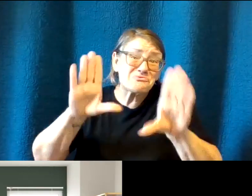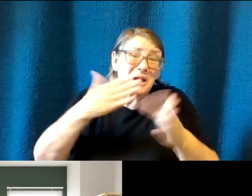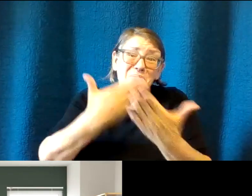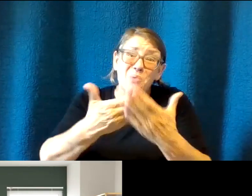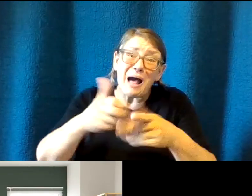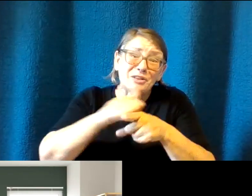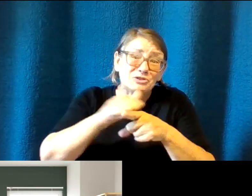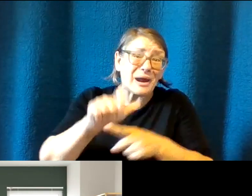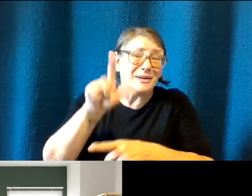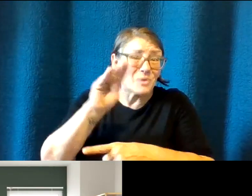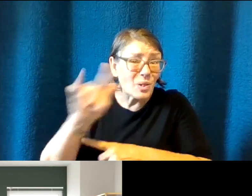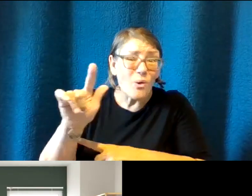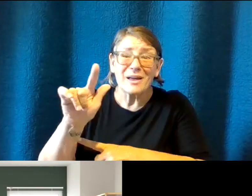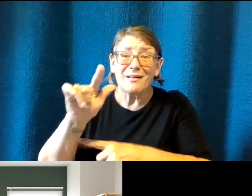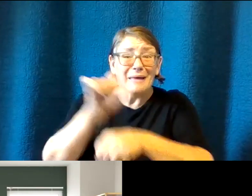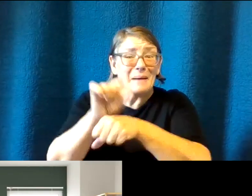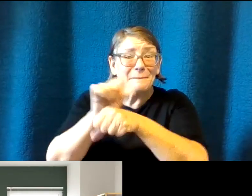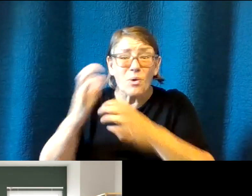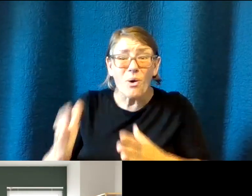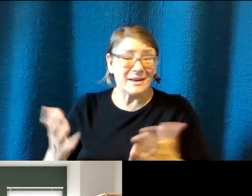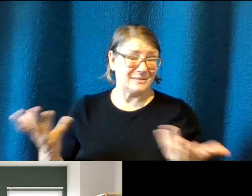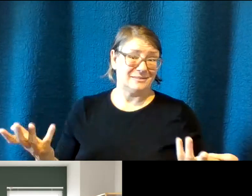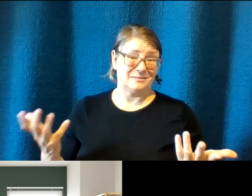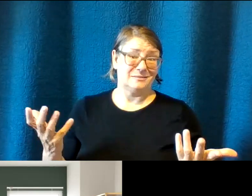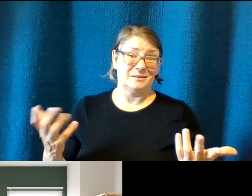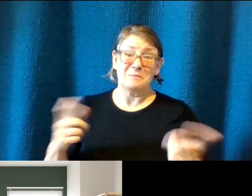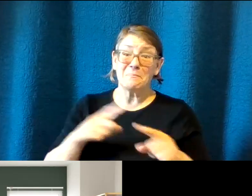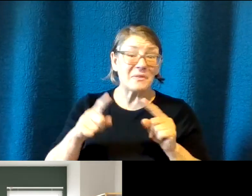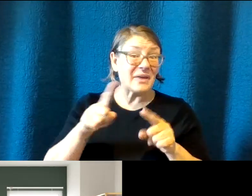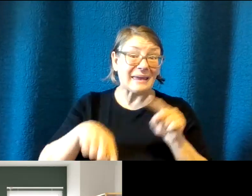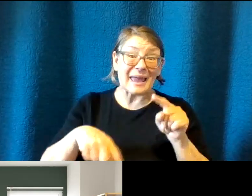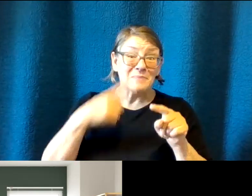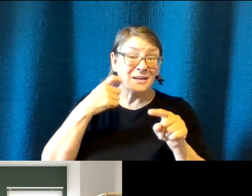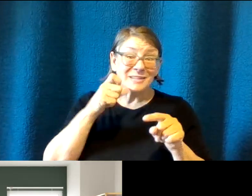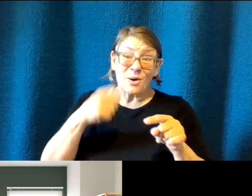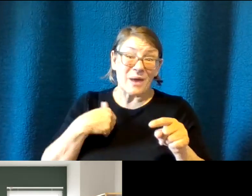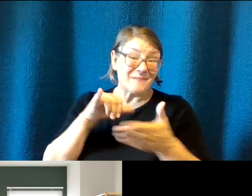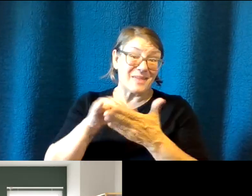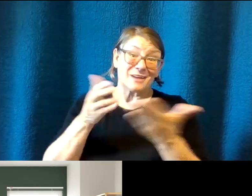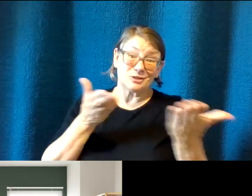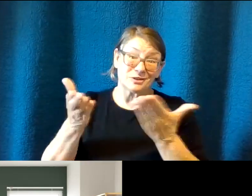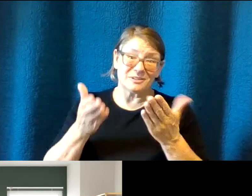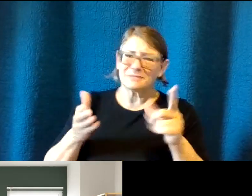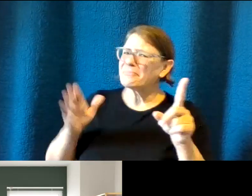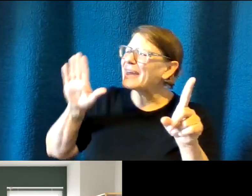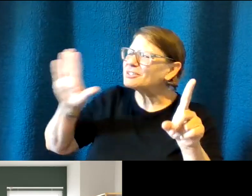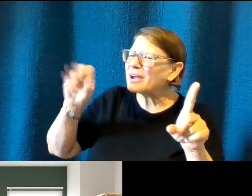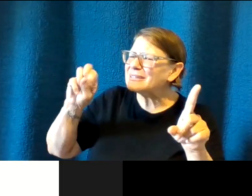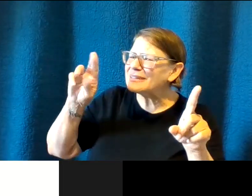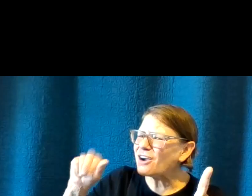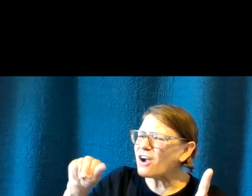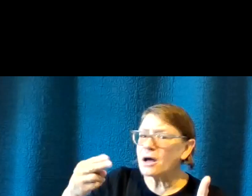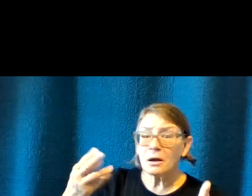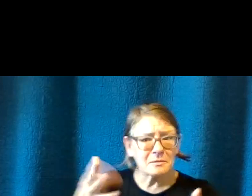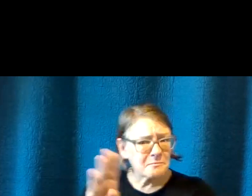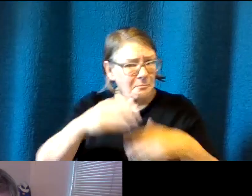loyal employees because they're not offering this service. Wonderful, Sarah. That's great. Bethany, you wanted to say something